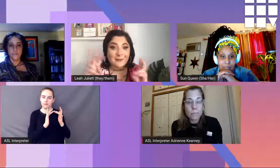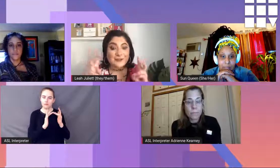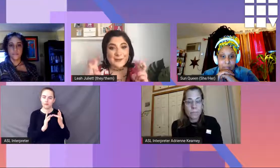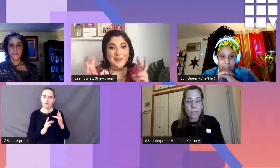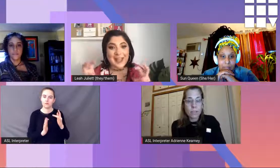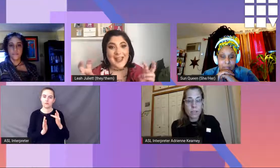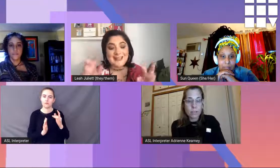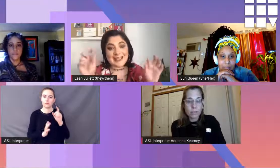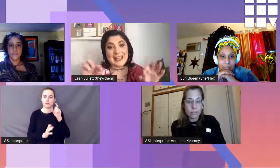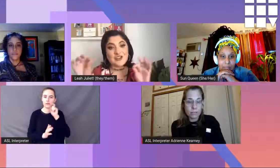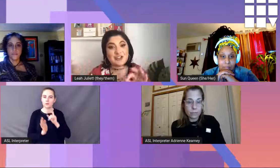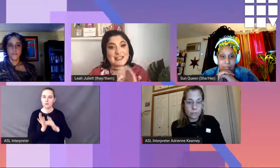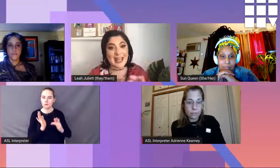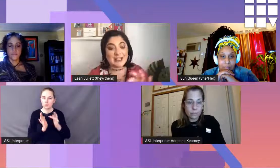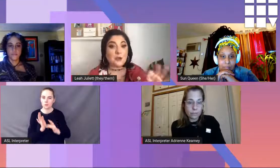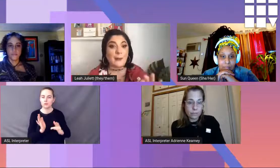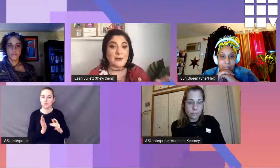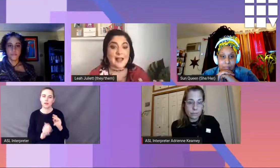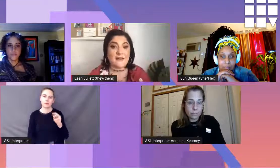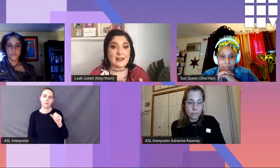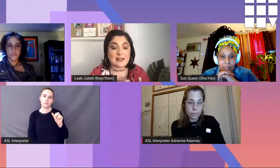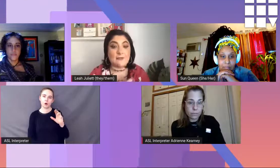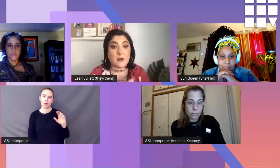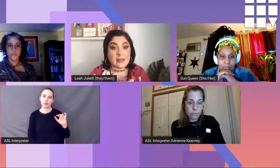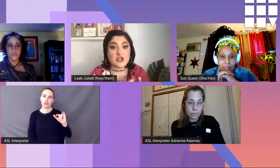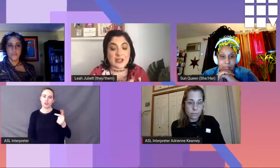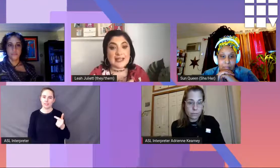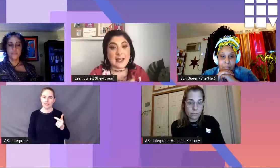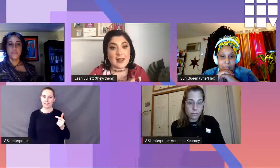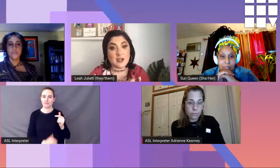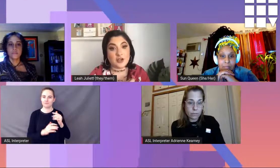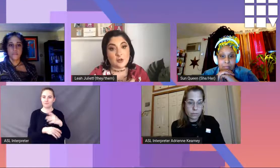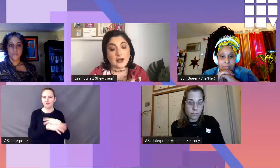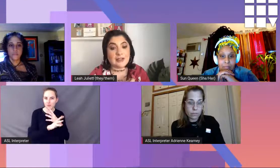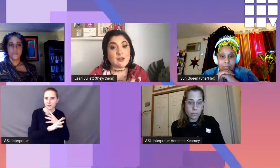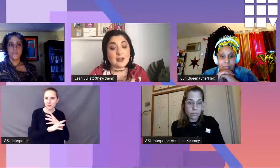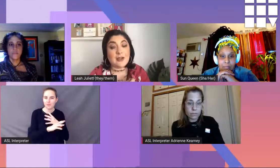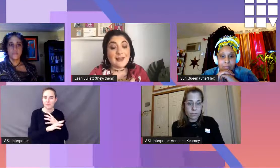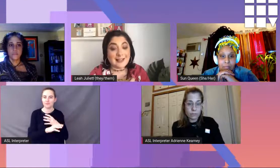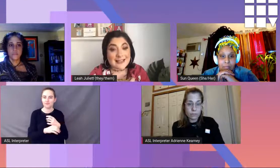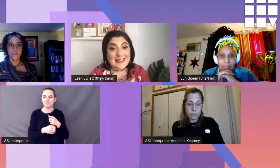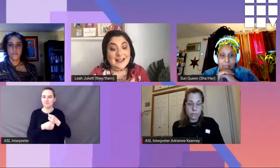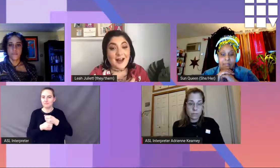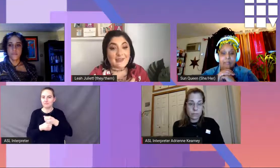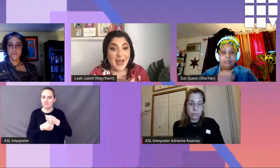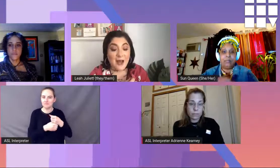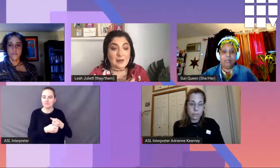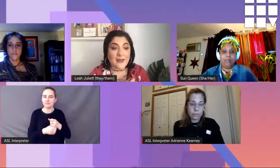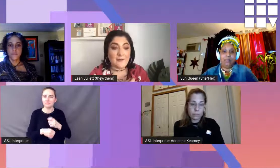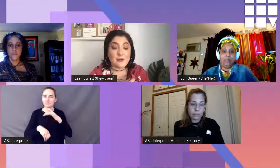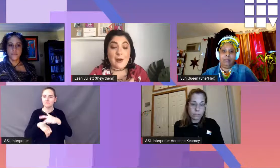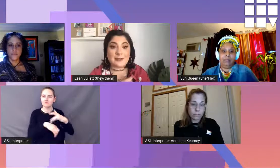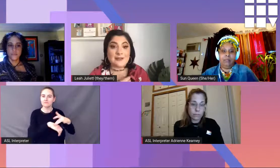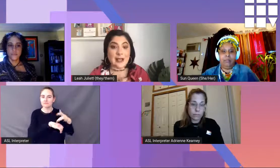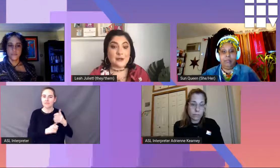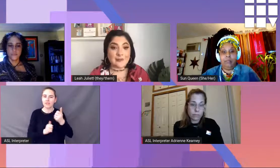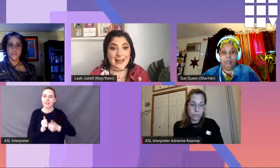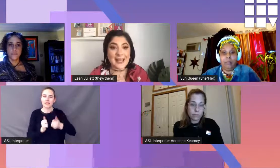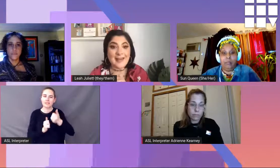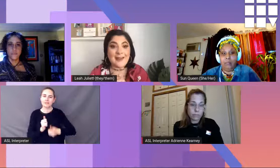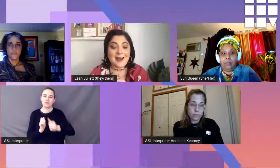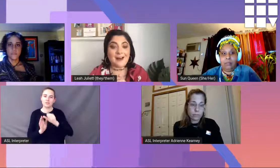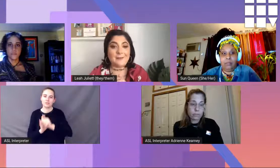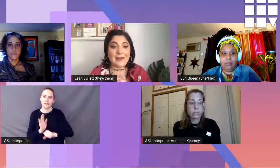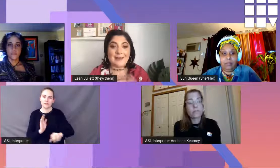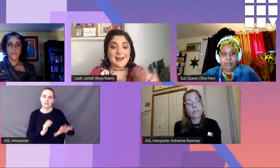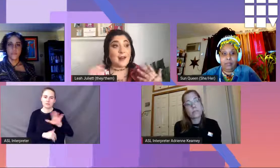marching virtually to each state to represent a victim from each state telling their story. So you can listen on that. We have a few episodes out